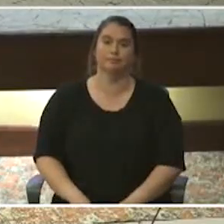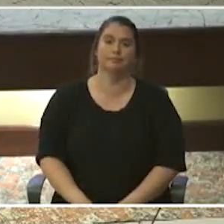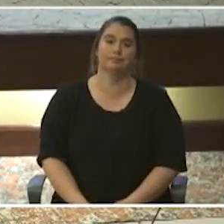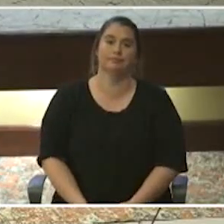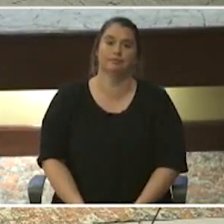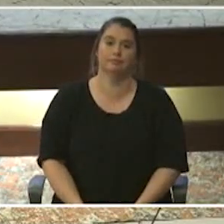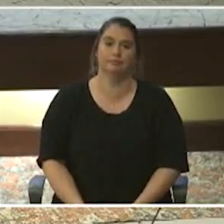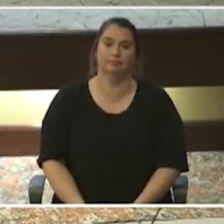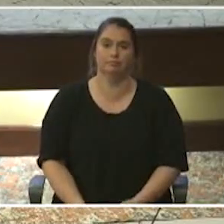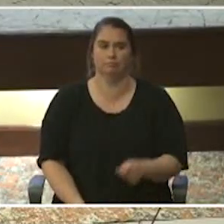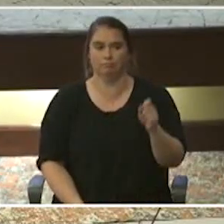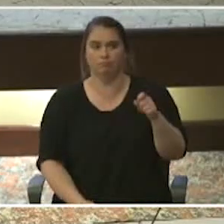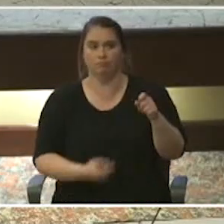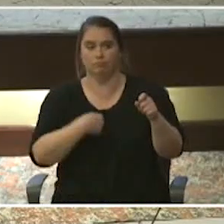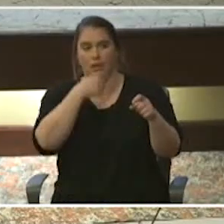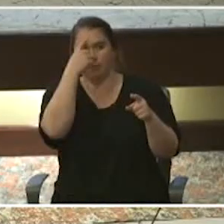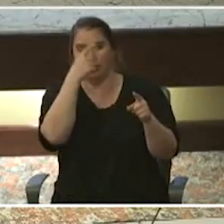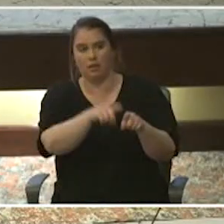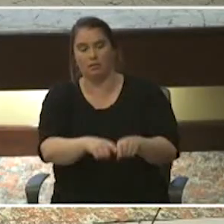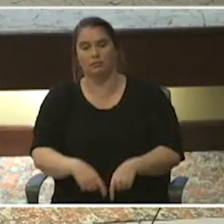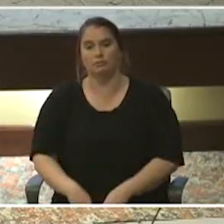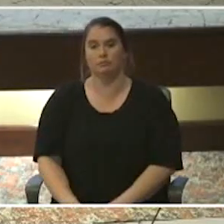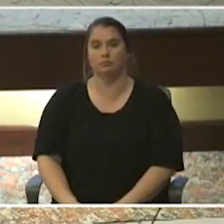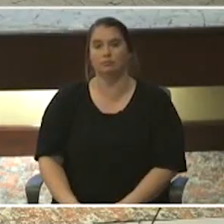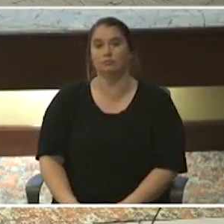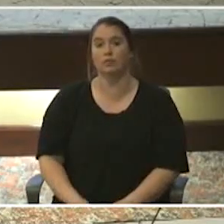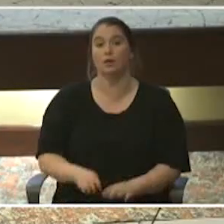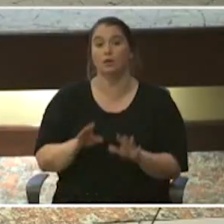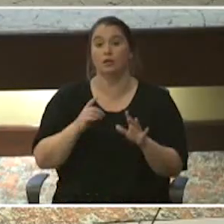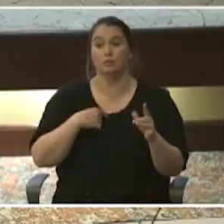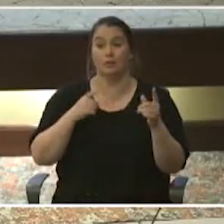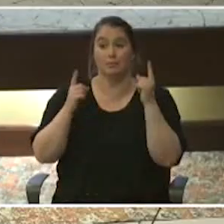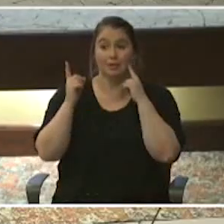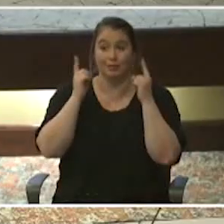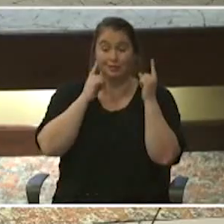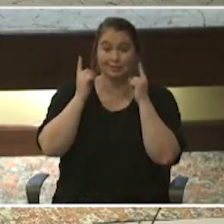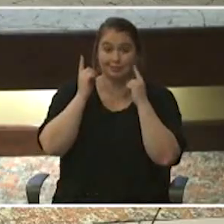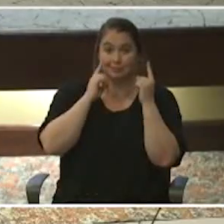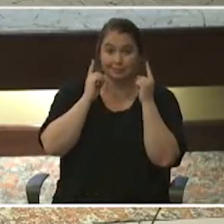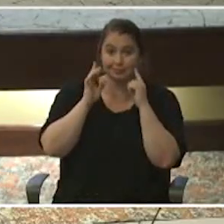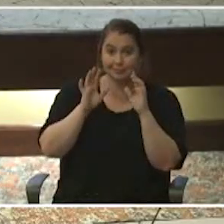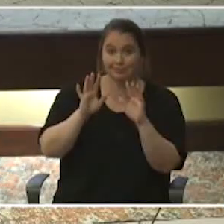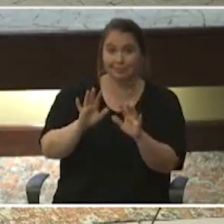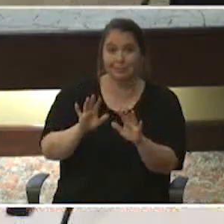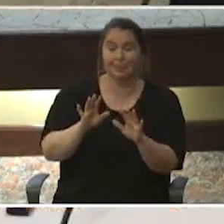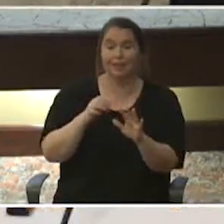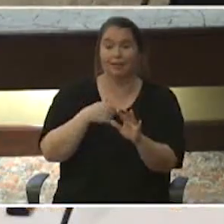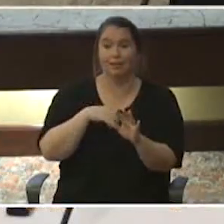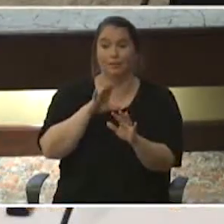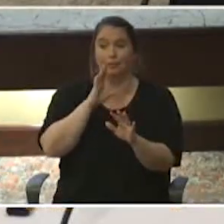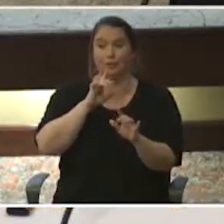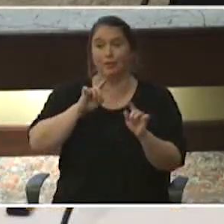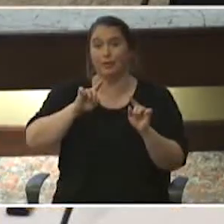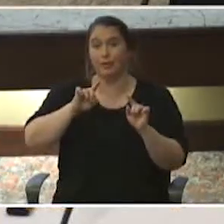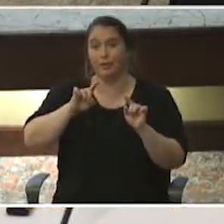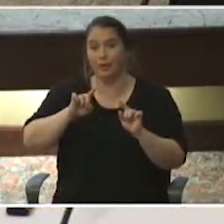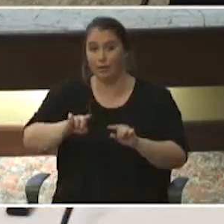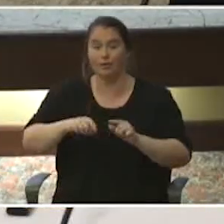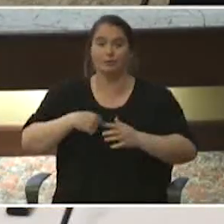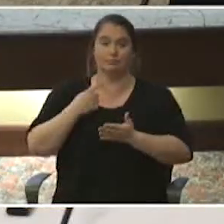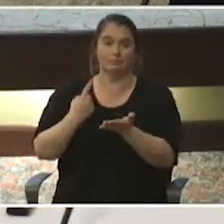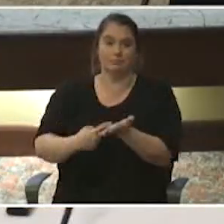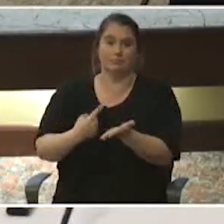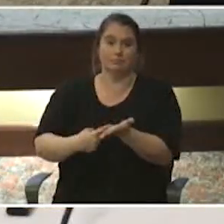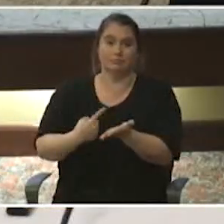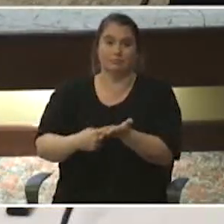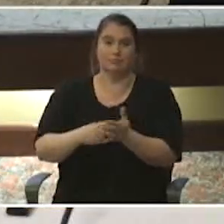Yeah, I'm with that. Yeah. Okay, so what I'm hearing is I will go continue negotiation with